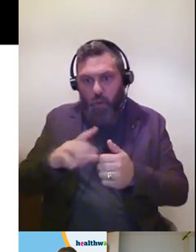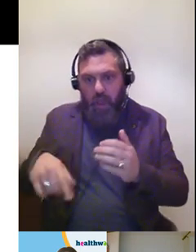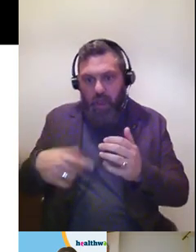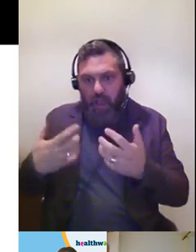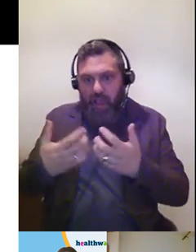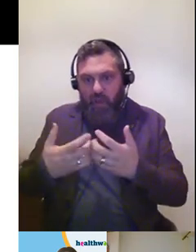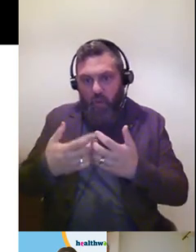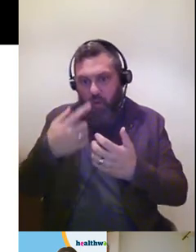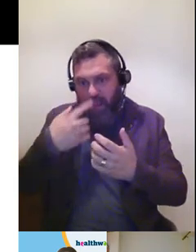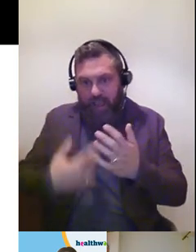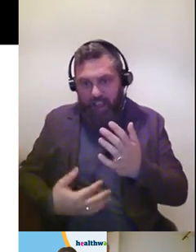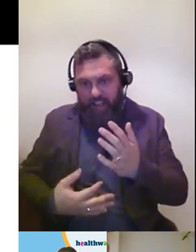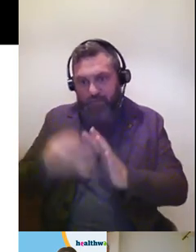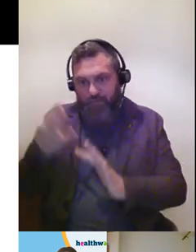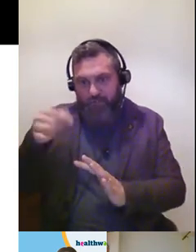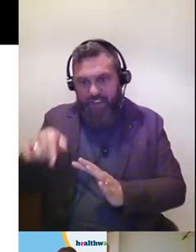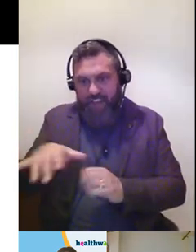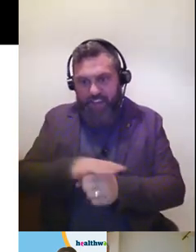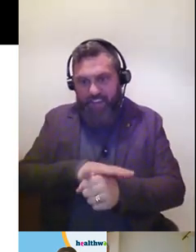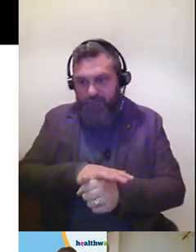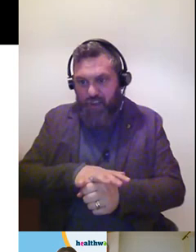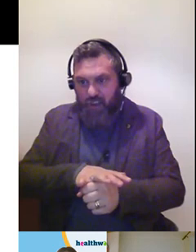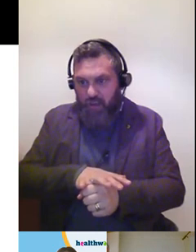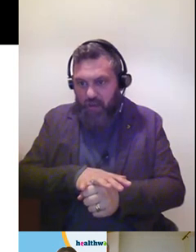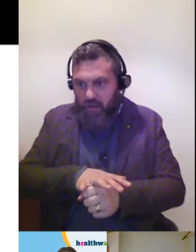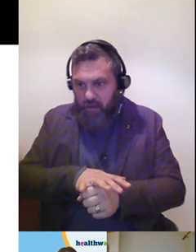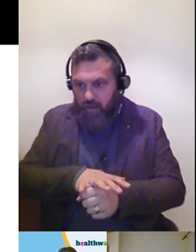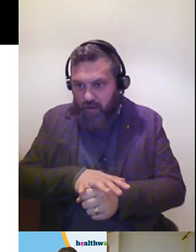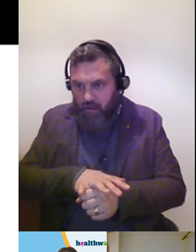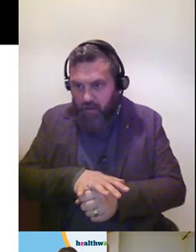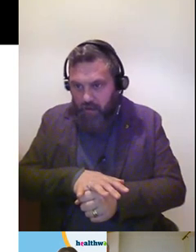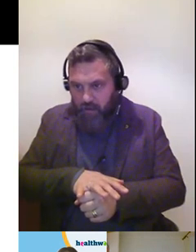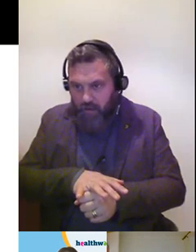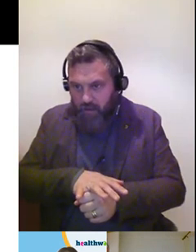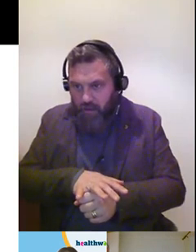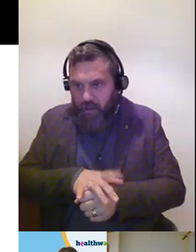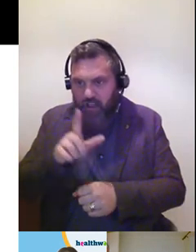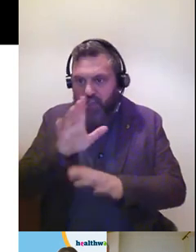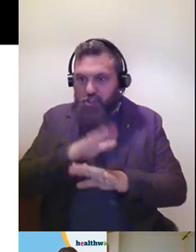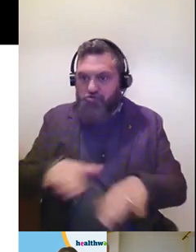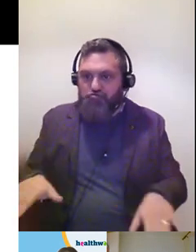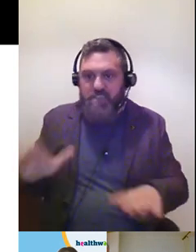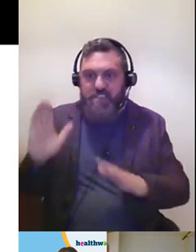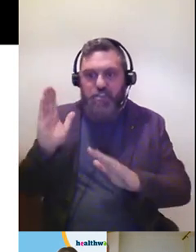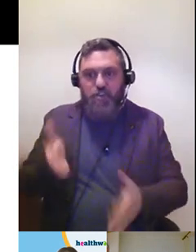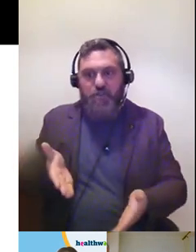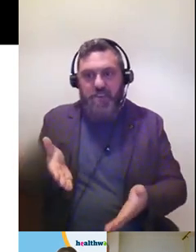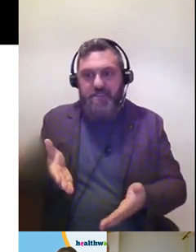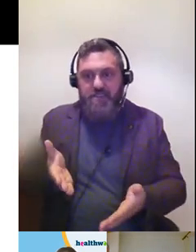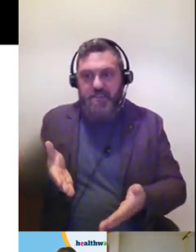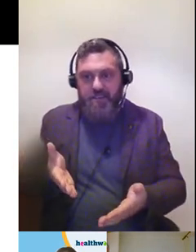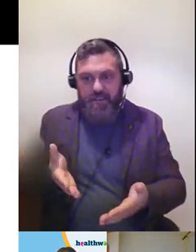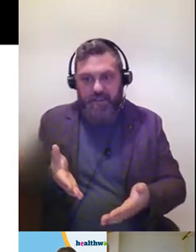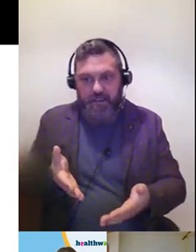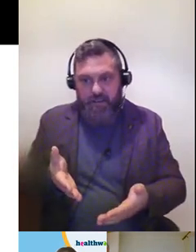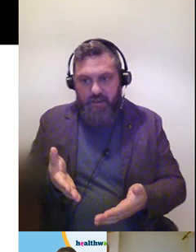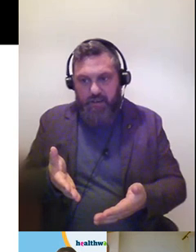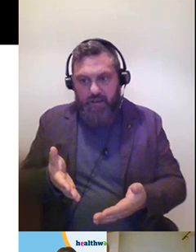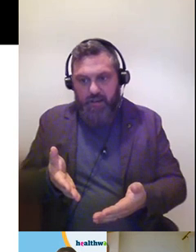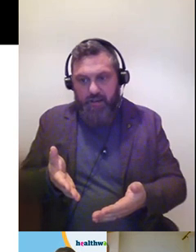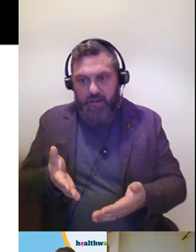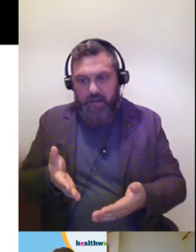get better at that, I think. I think also with services for children, it's a really interesting area for two other reasons.